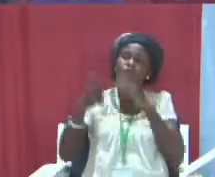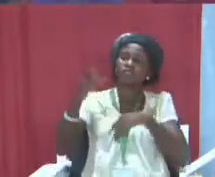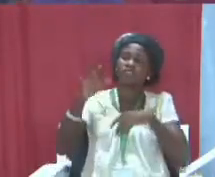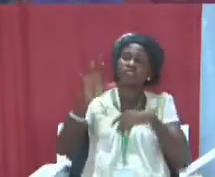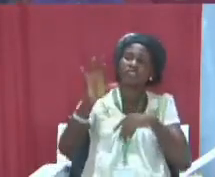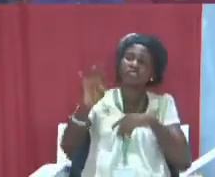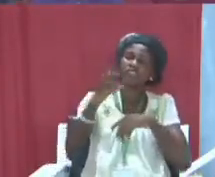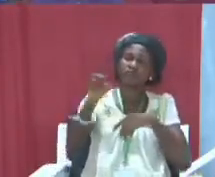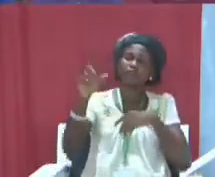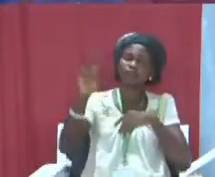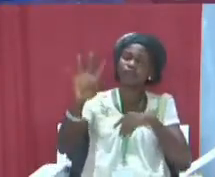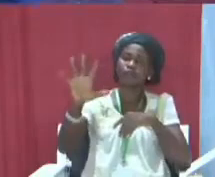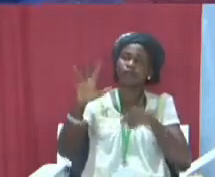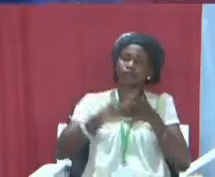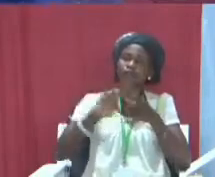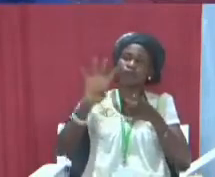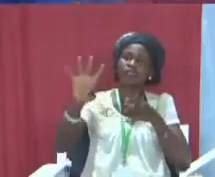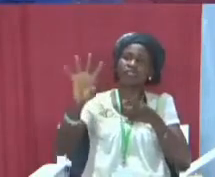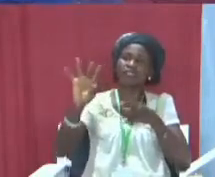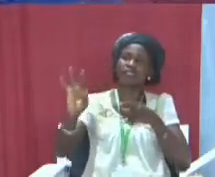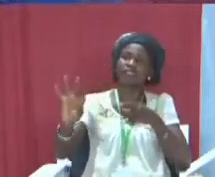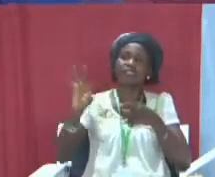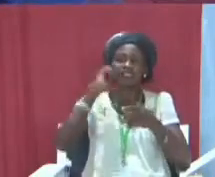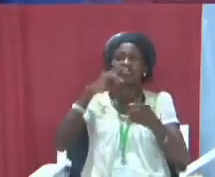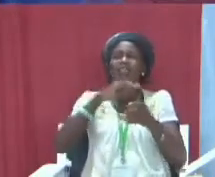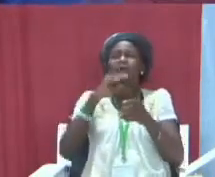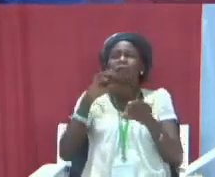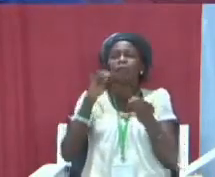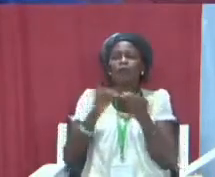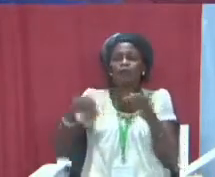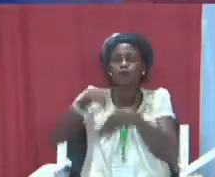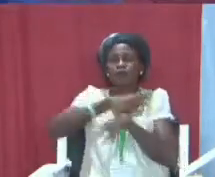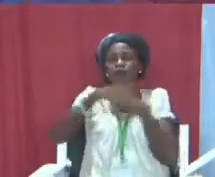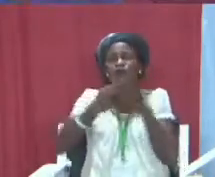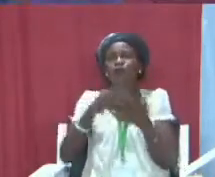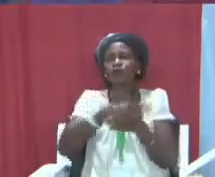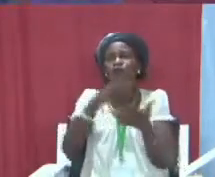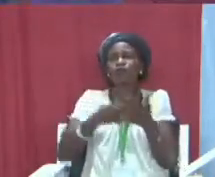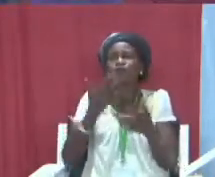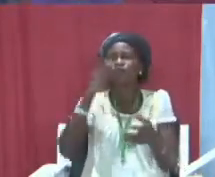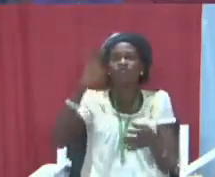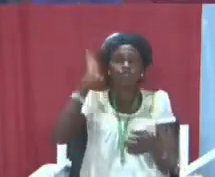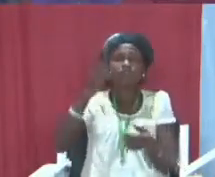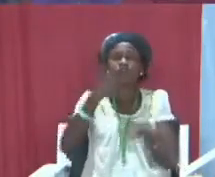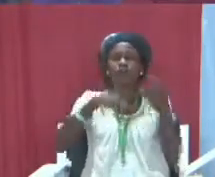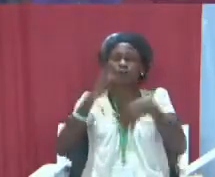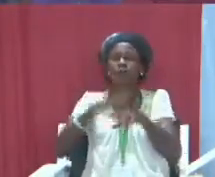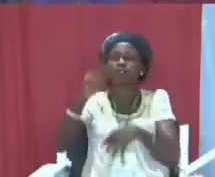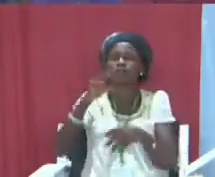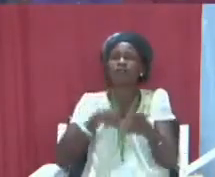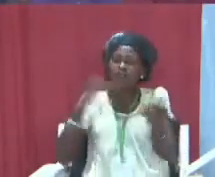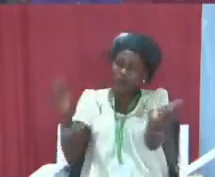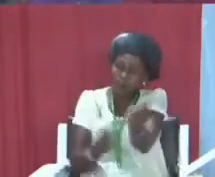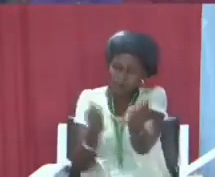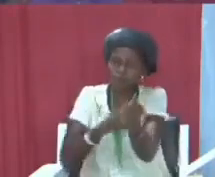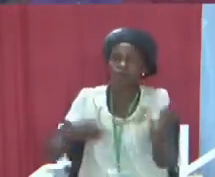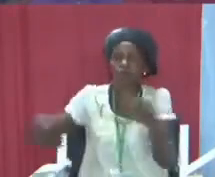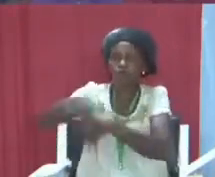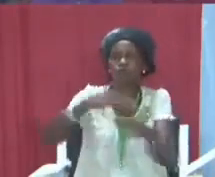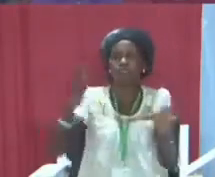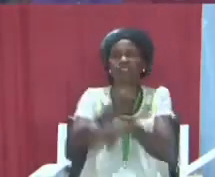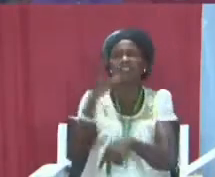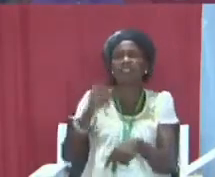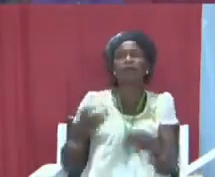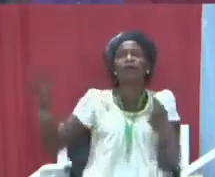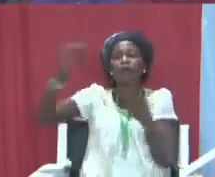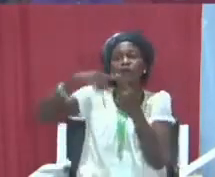49. He said, moreover, all these curses shall come upon them and pursue and overtake them